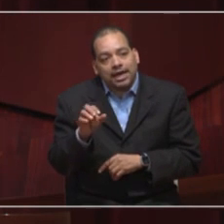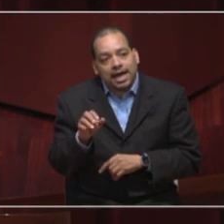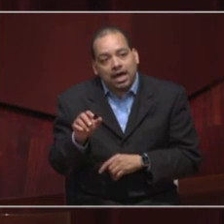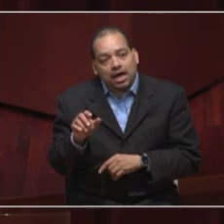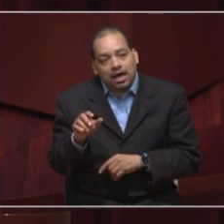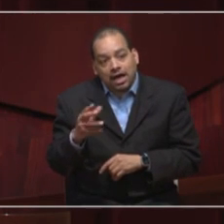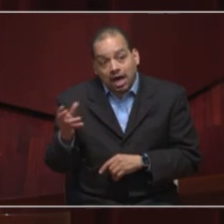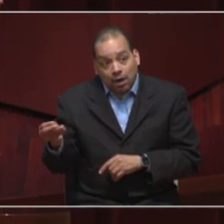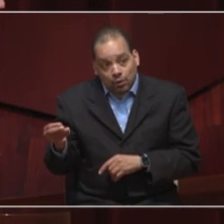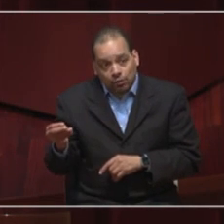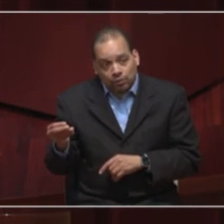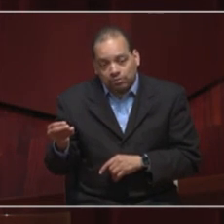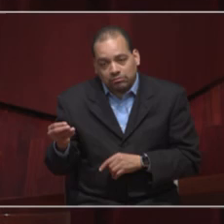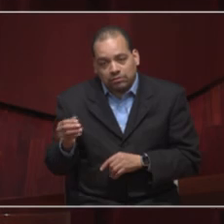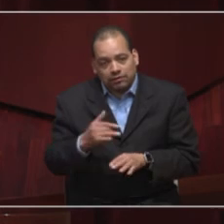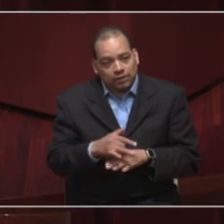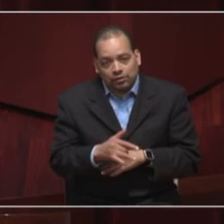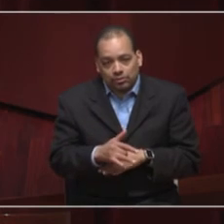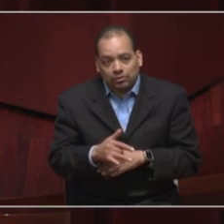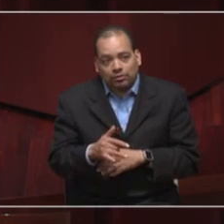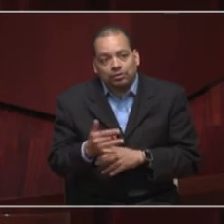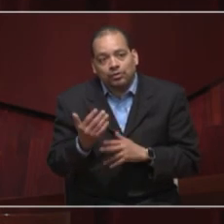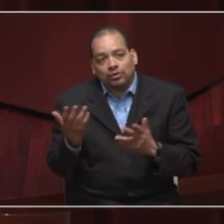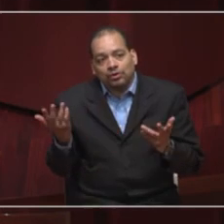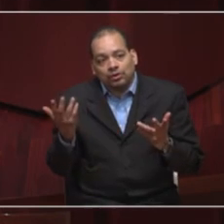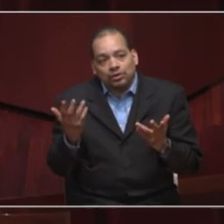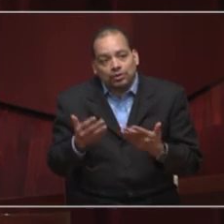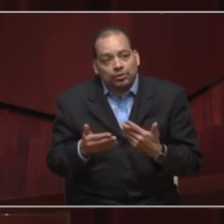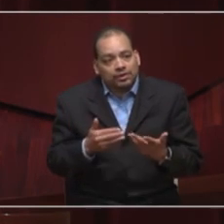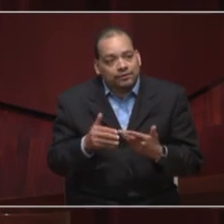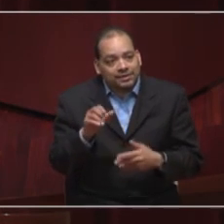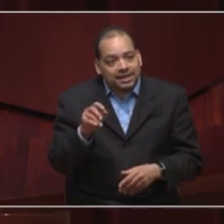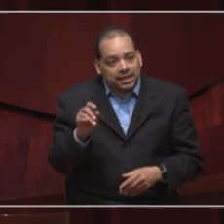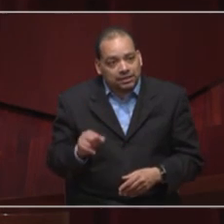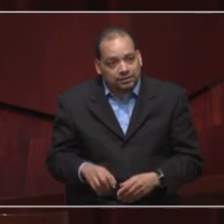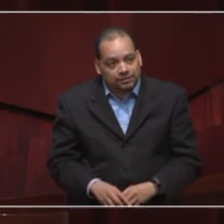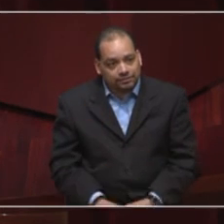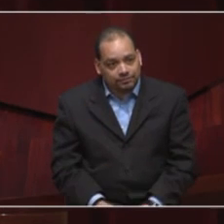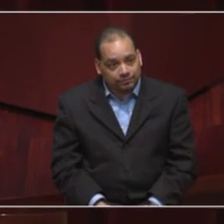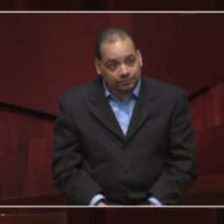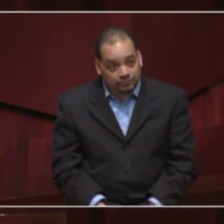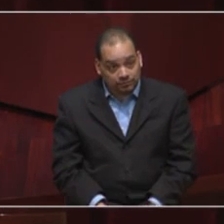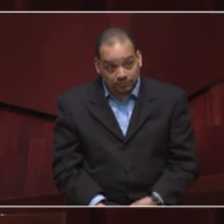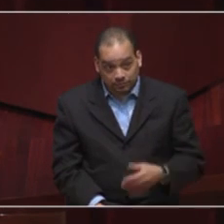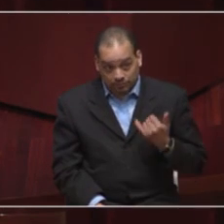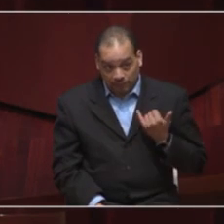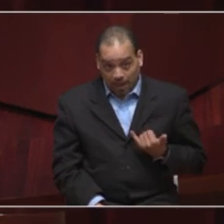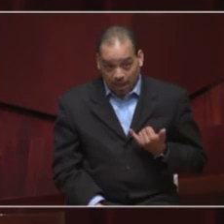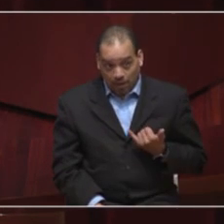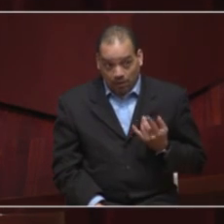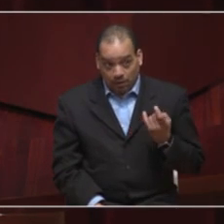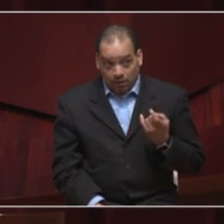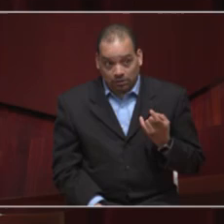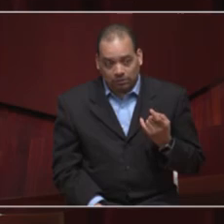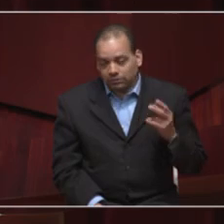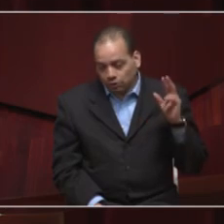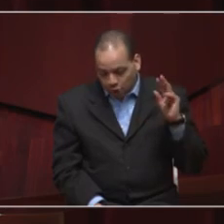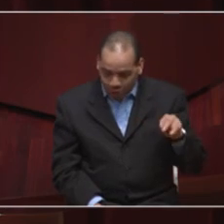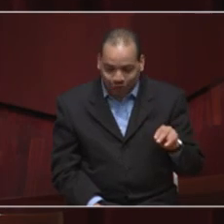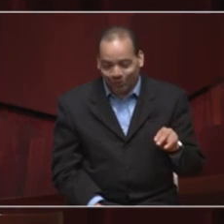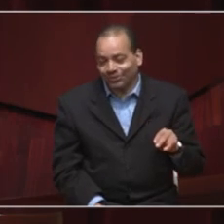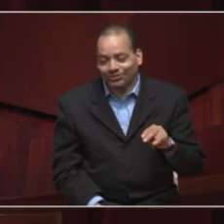out as opposed to available or whatever status we have. Is that possible now? No, not right now. Not right now.